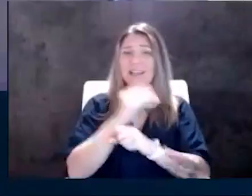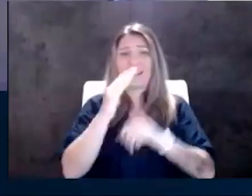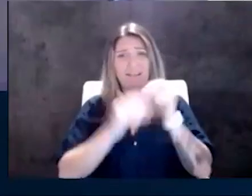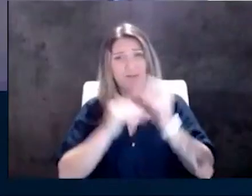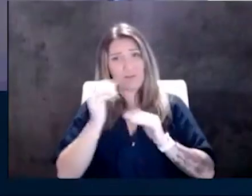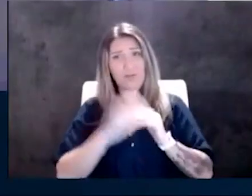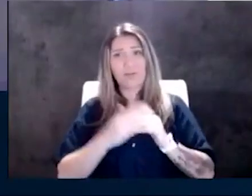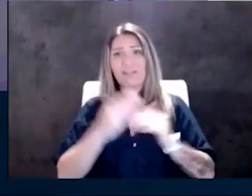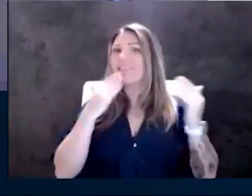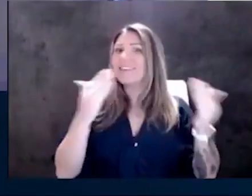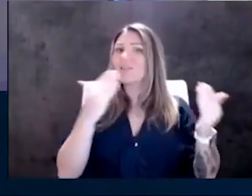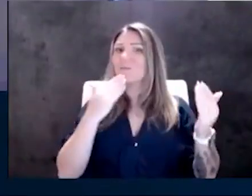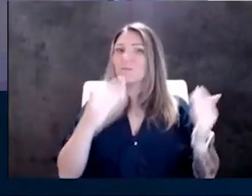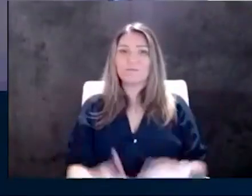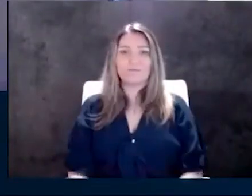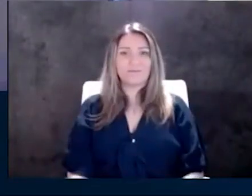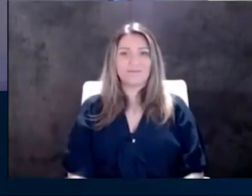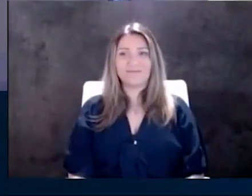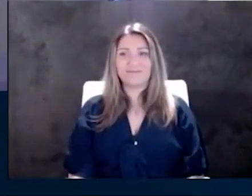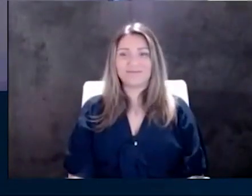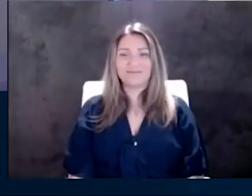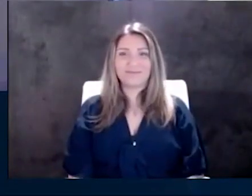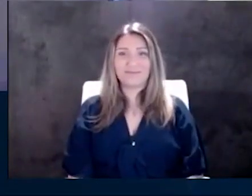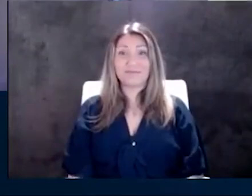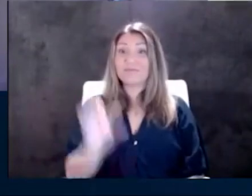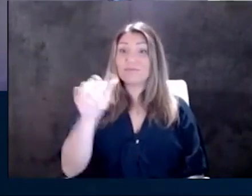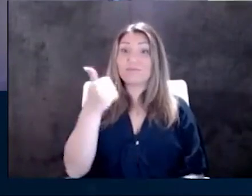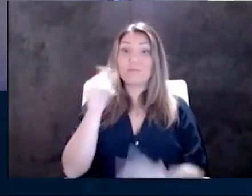Thank you. Other questions?